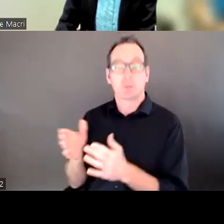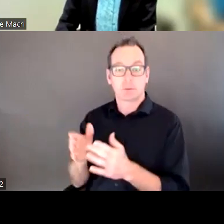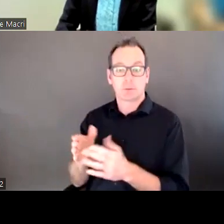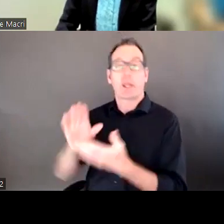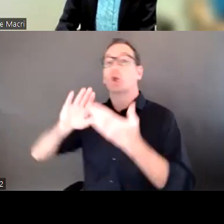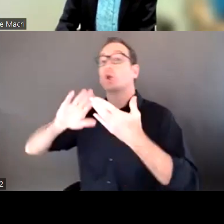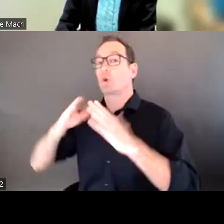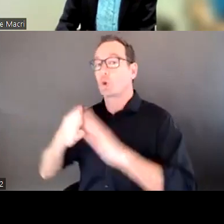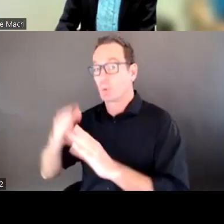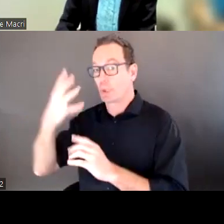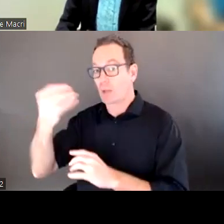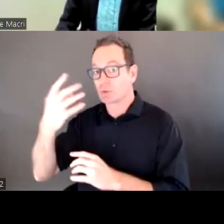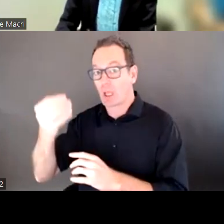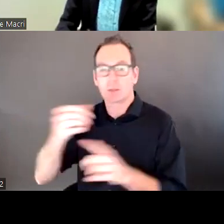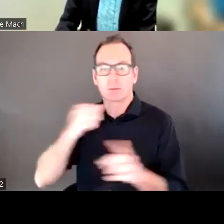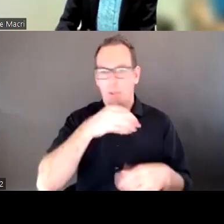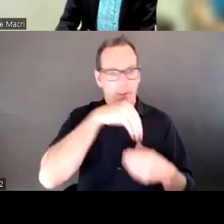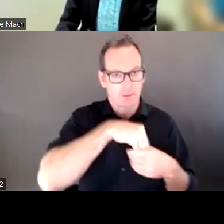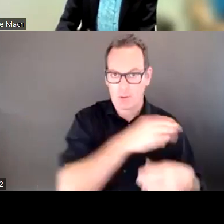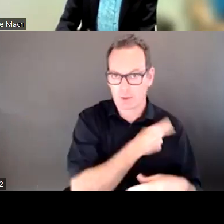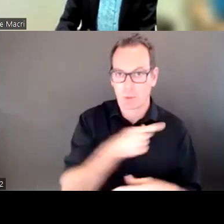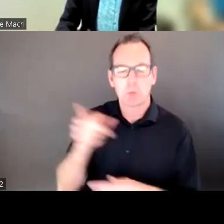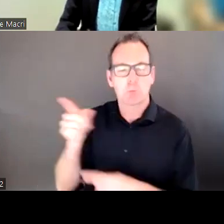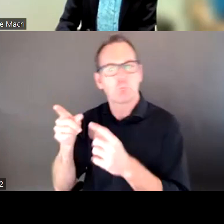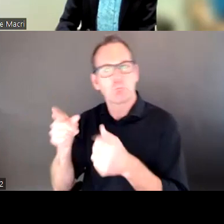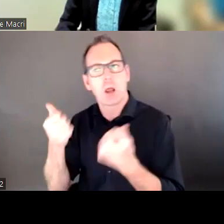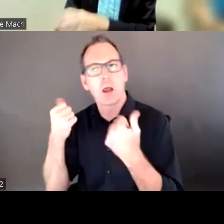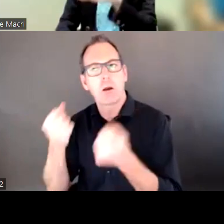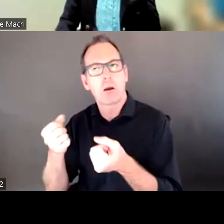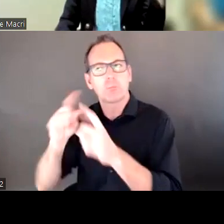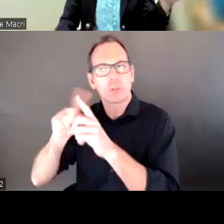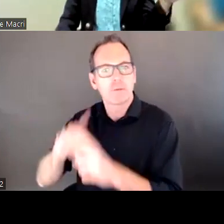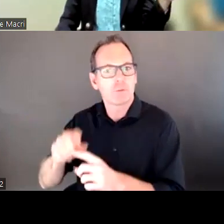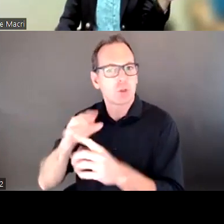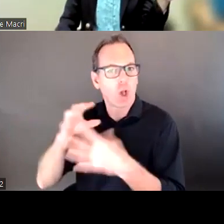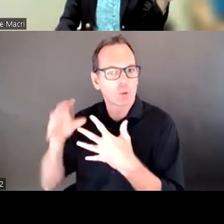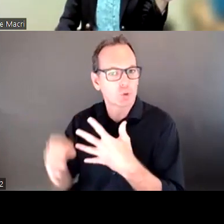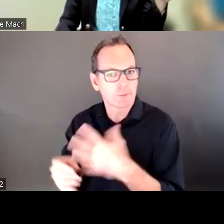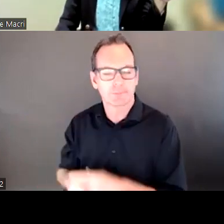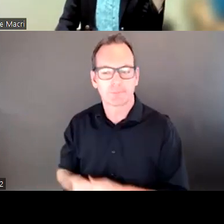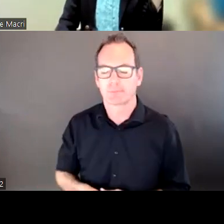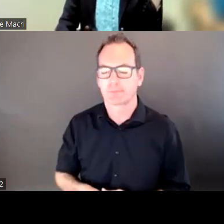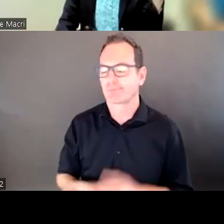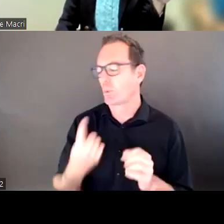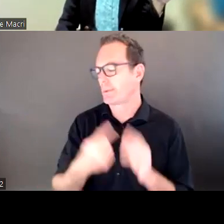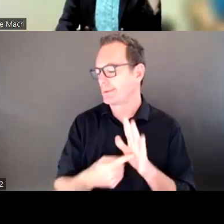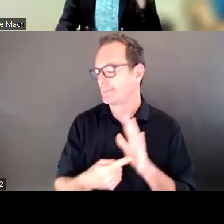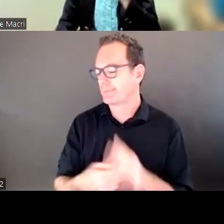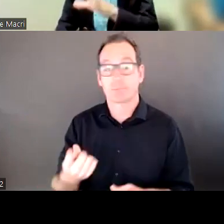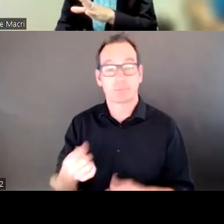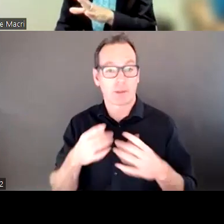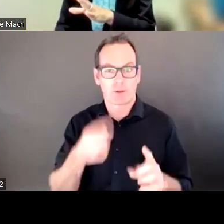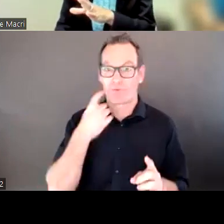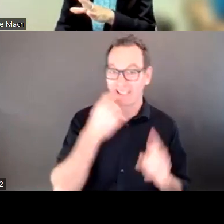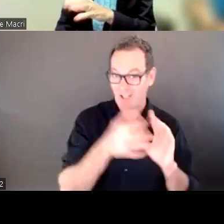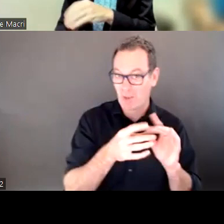also had experience with clients in communities. And so that was a hospital scenario. And